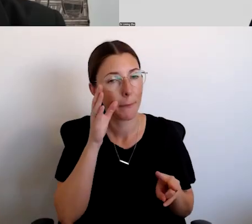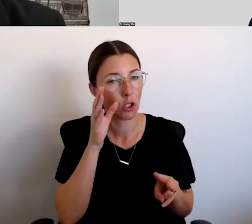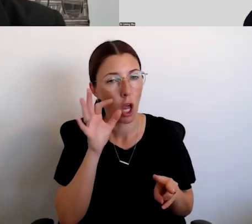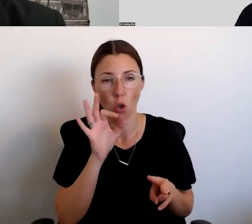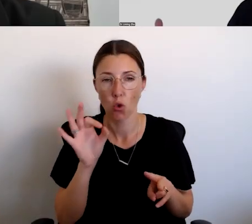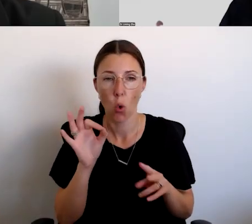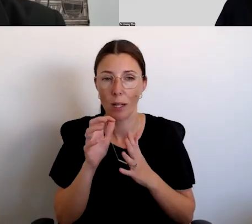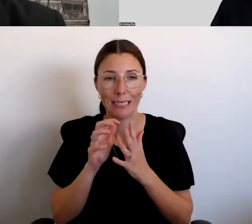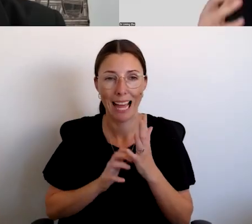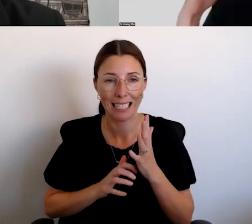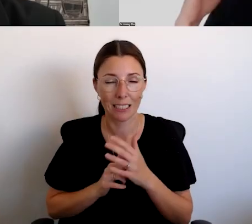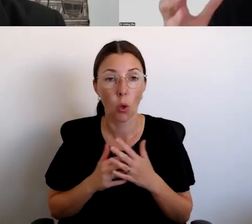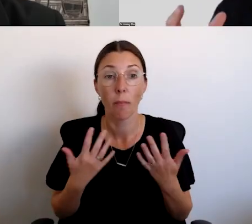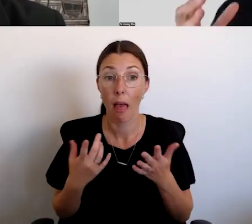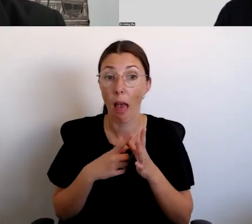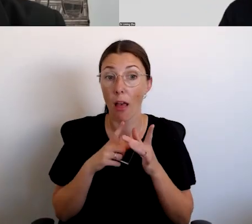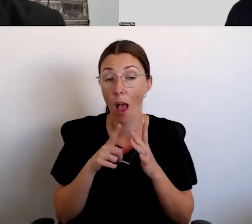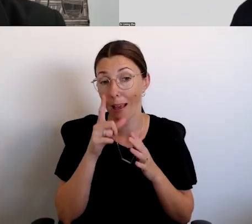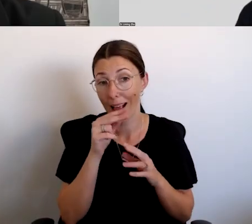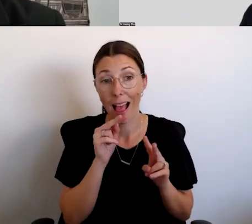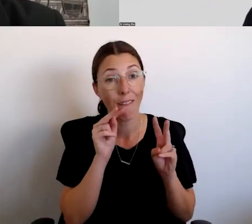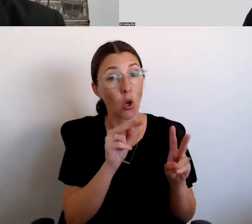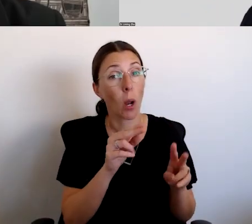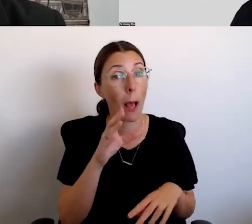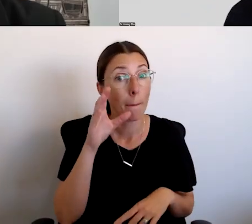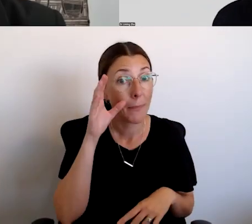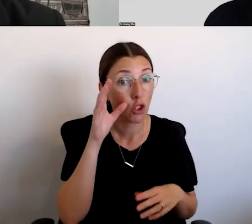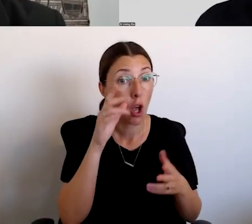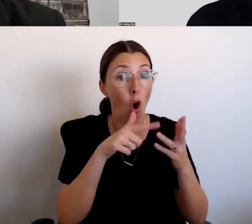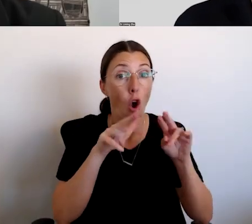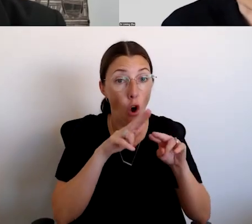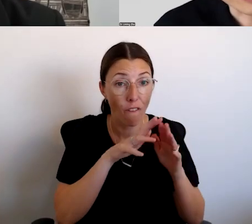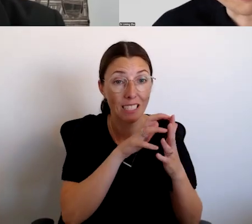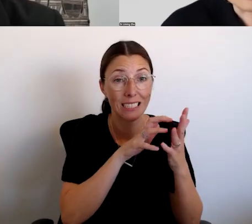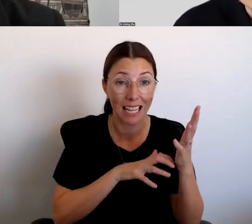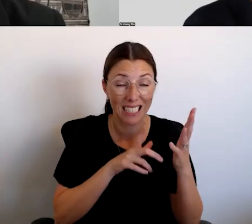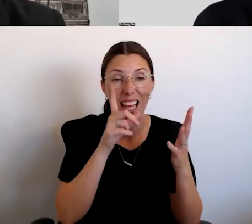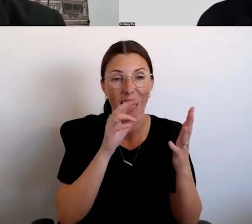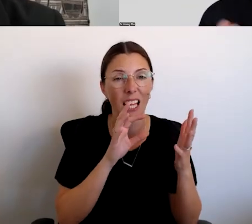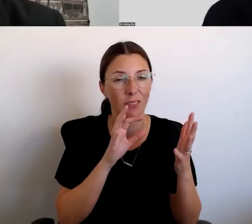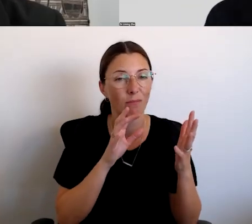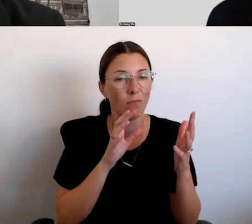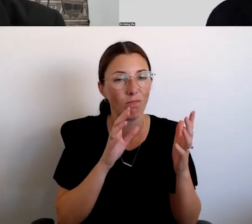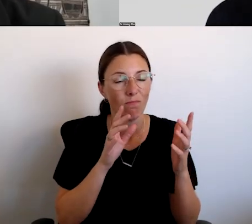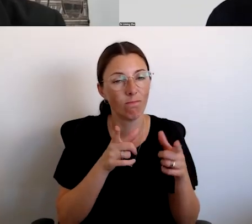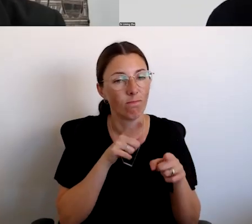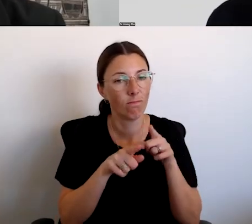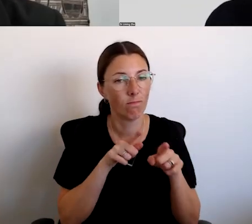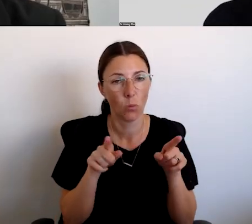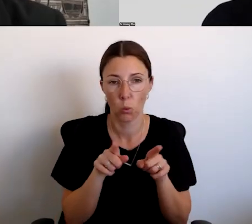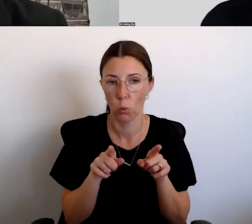AI, in a way, trained can look at the picture of text and work as well. So maybe that's not too much difference there. But in terms of